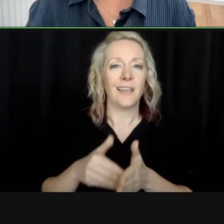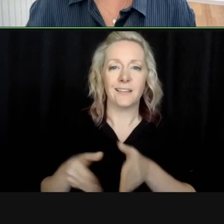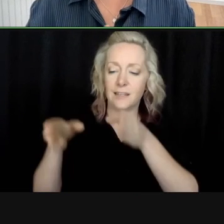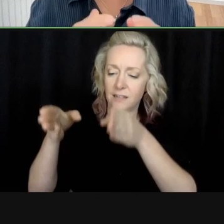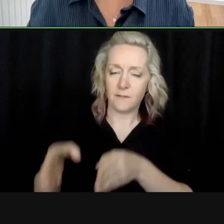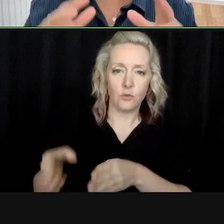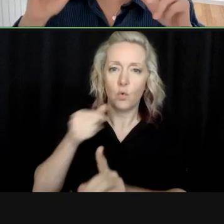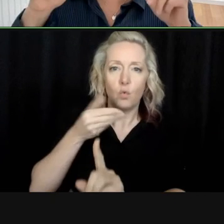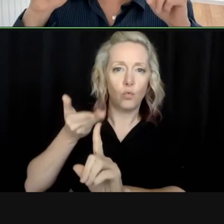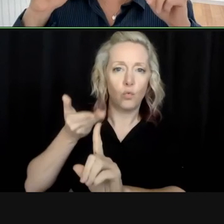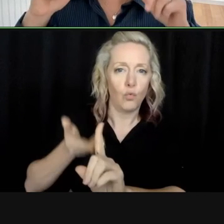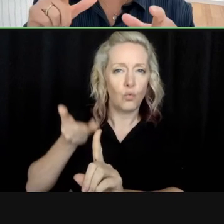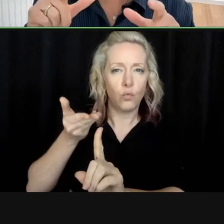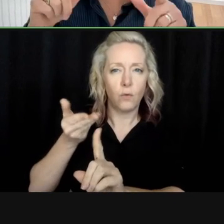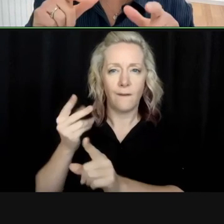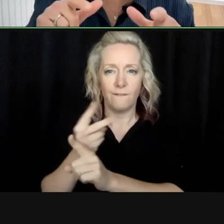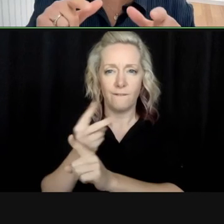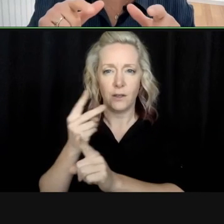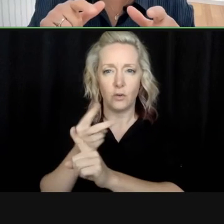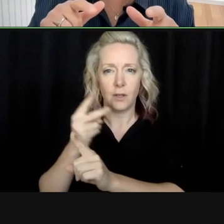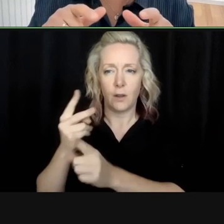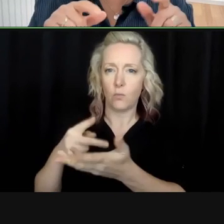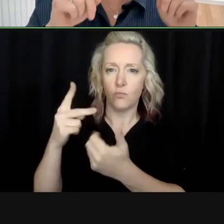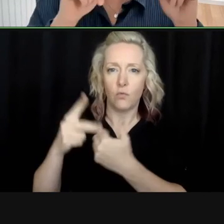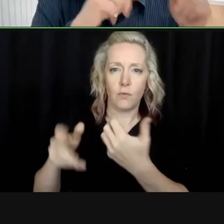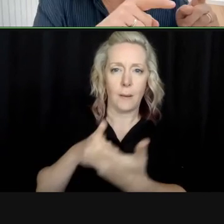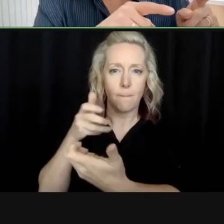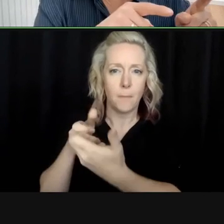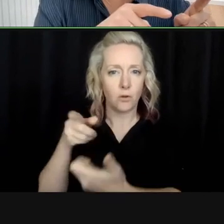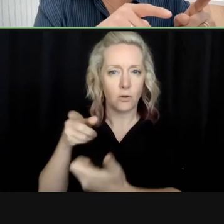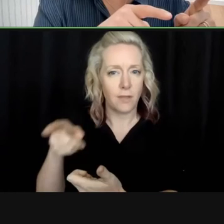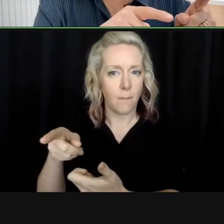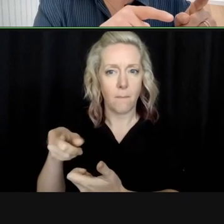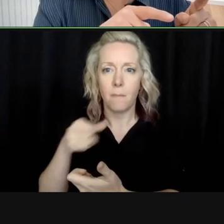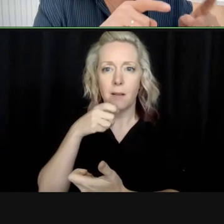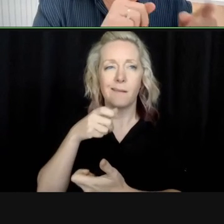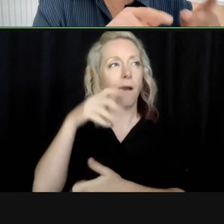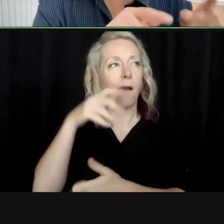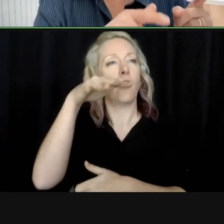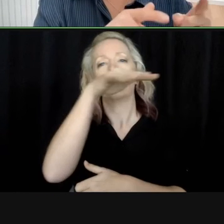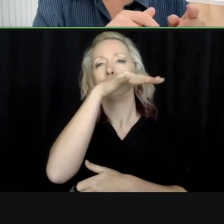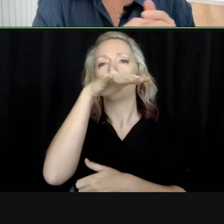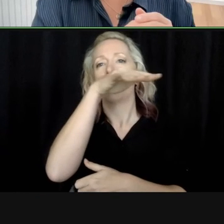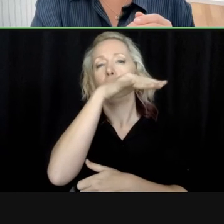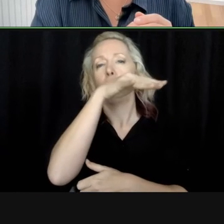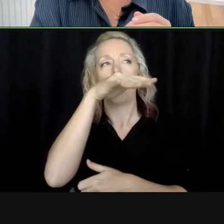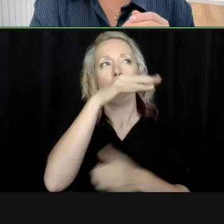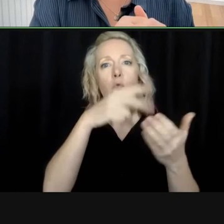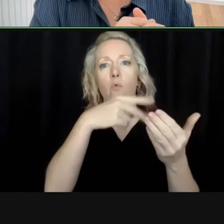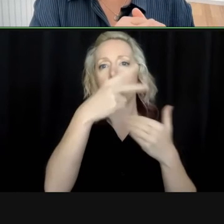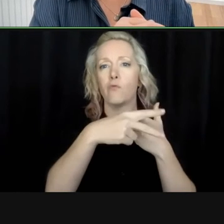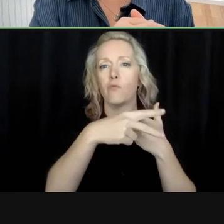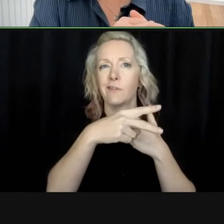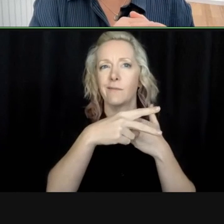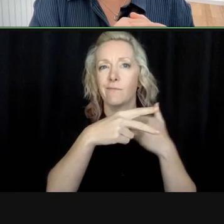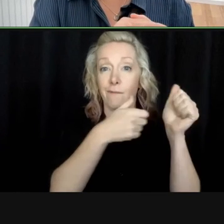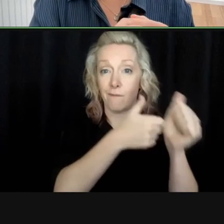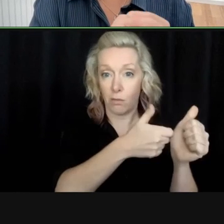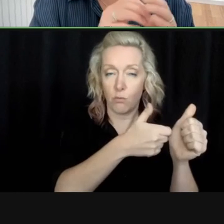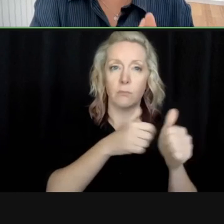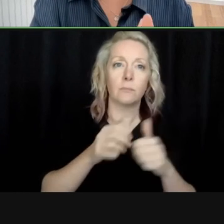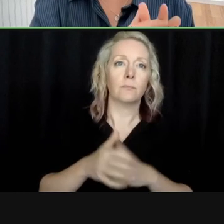individual child and developing the program based on their needs, not on what the program says the child should be.